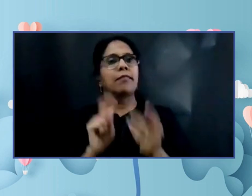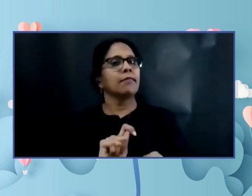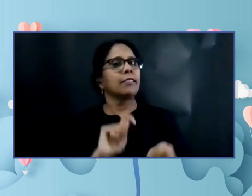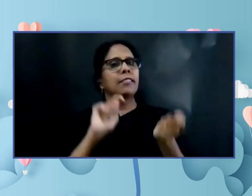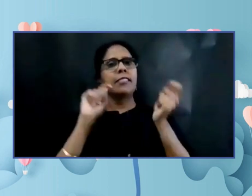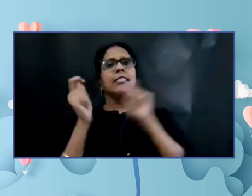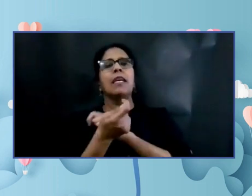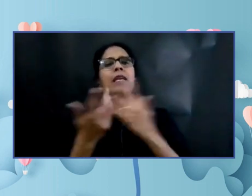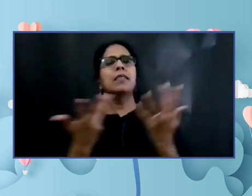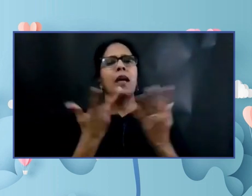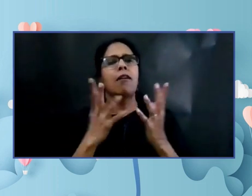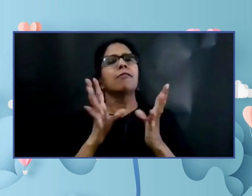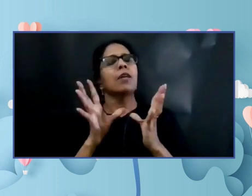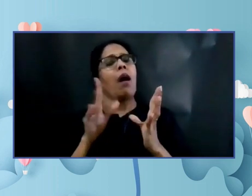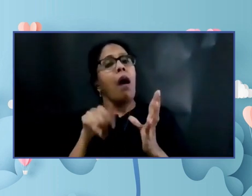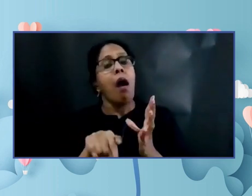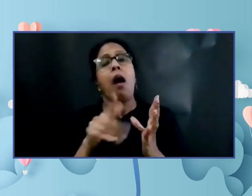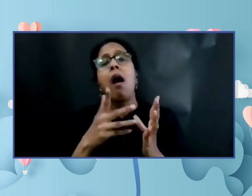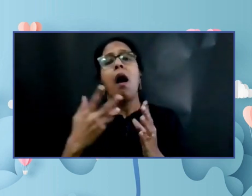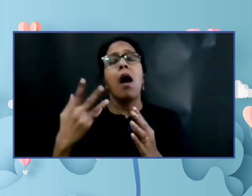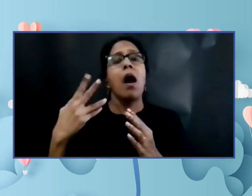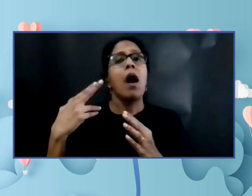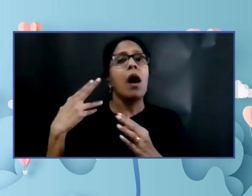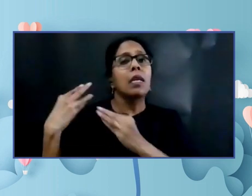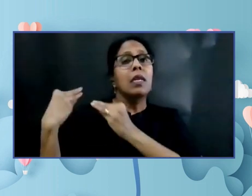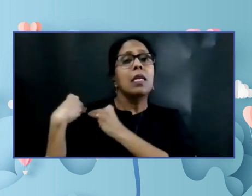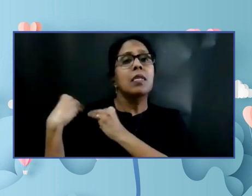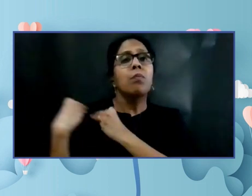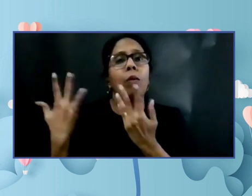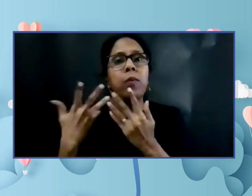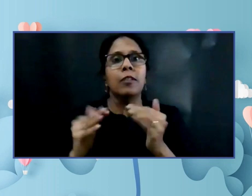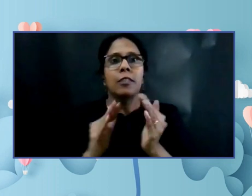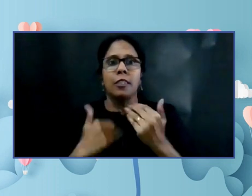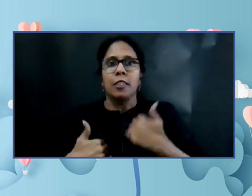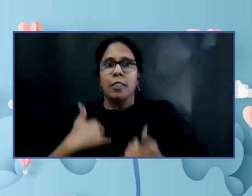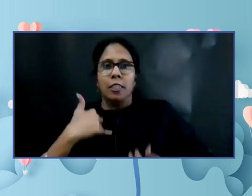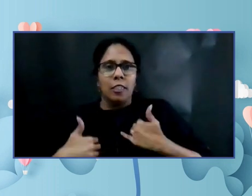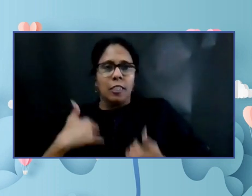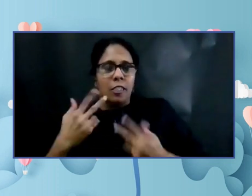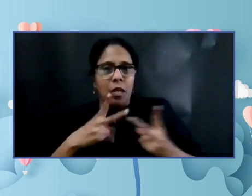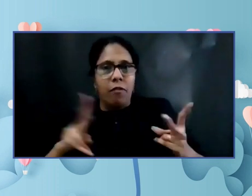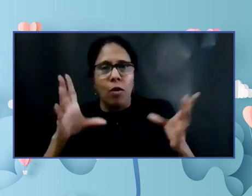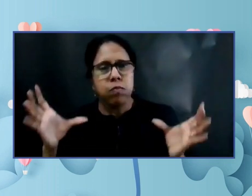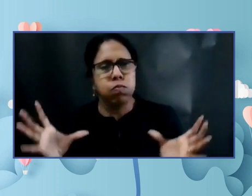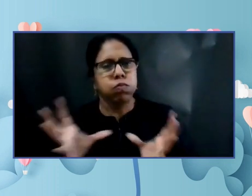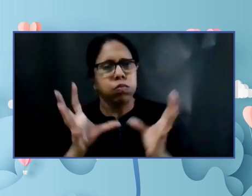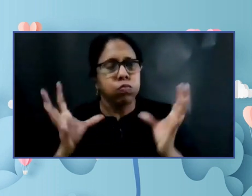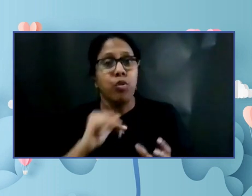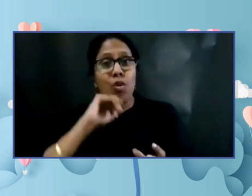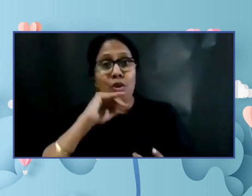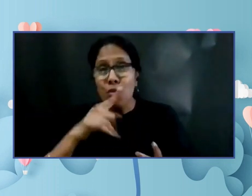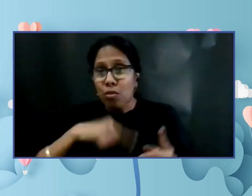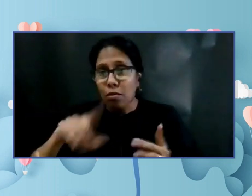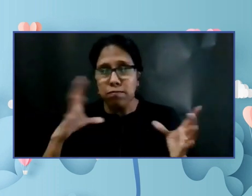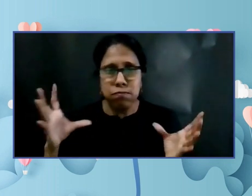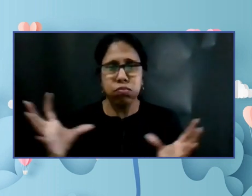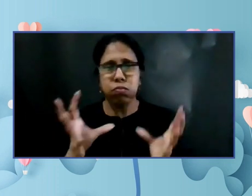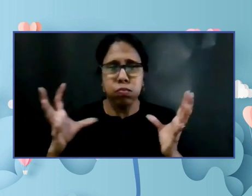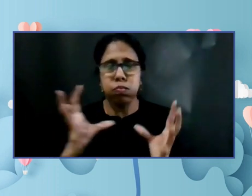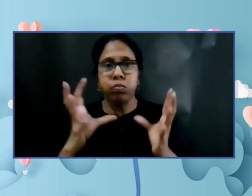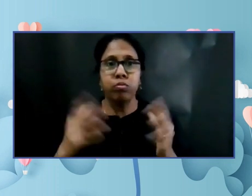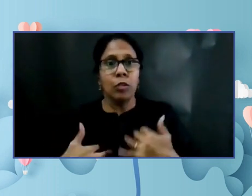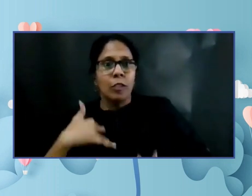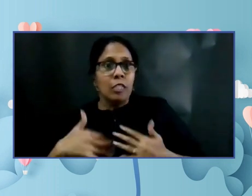be driven by passionate youth. And hence the India Inclusion Summit was